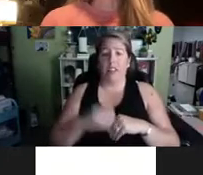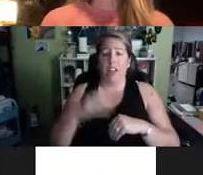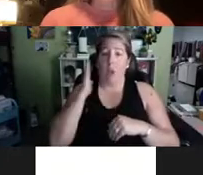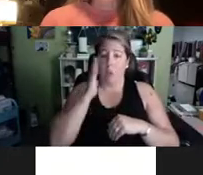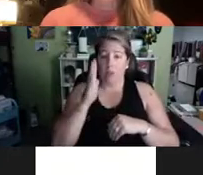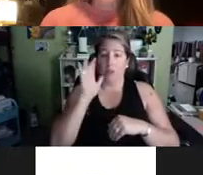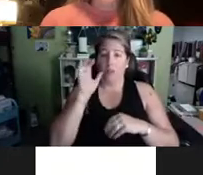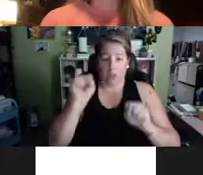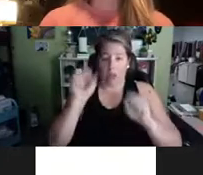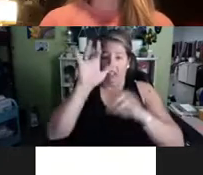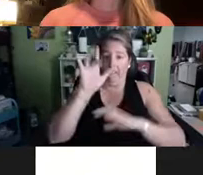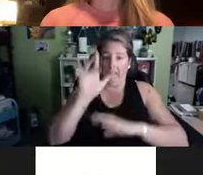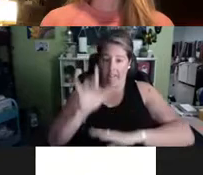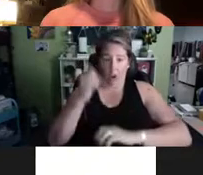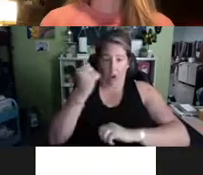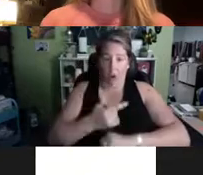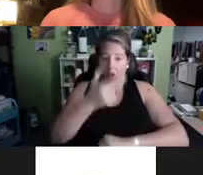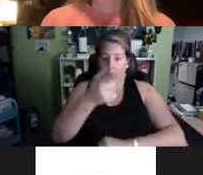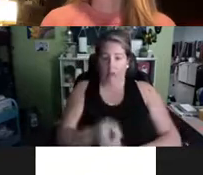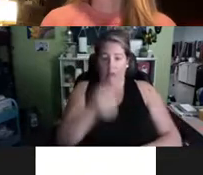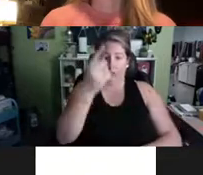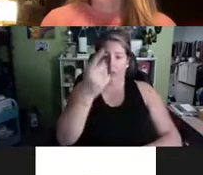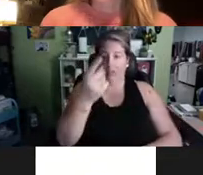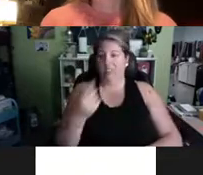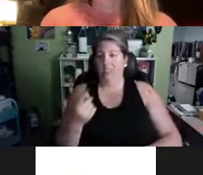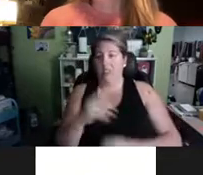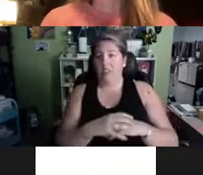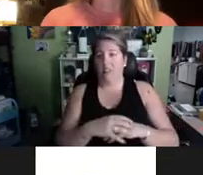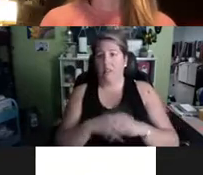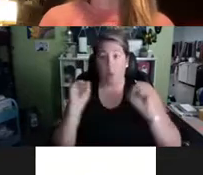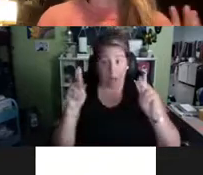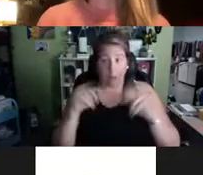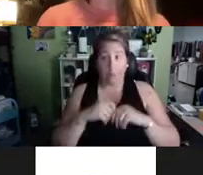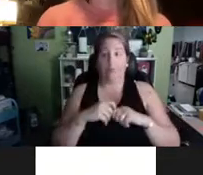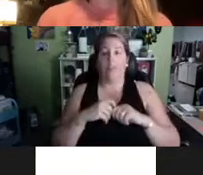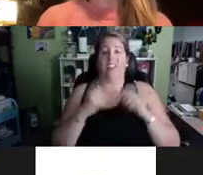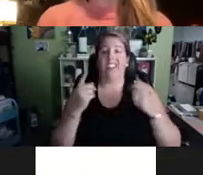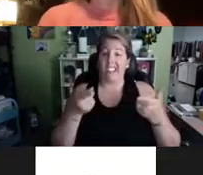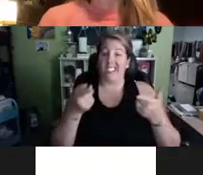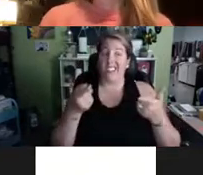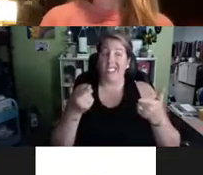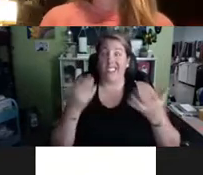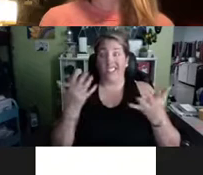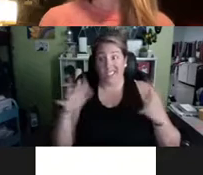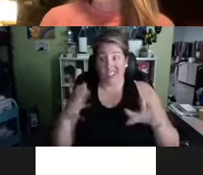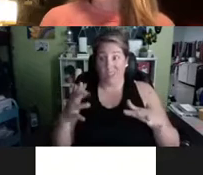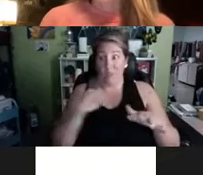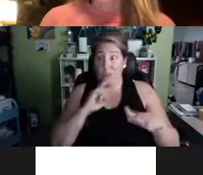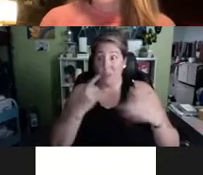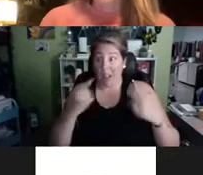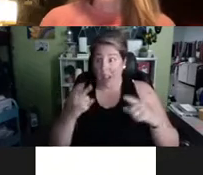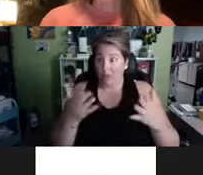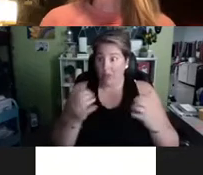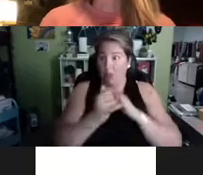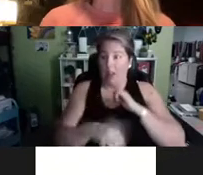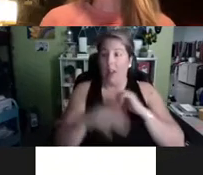clickable, and then it's super simple. Okay. So that's kind of what mine looks